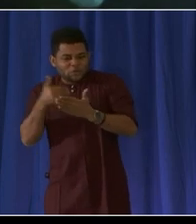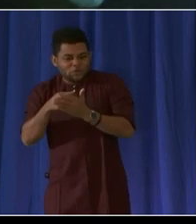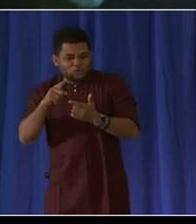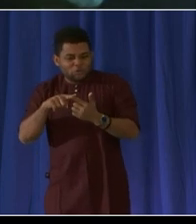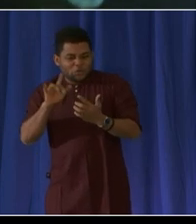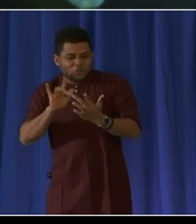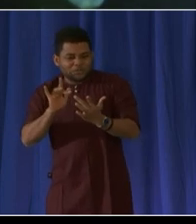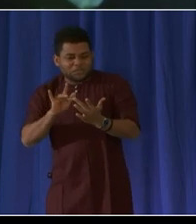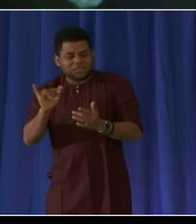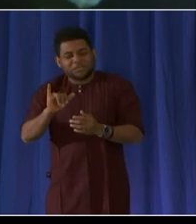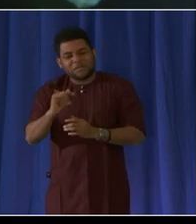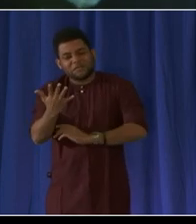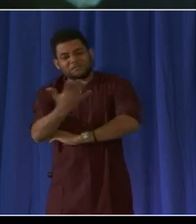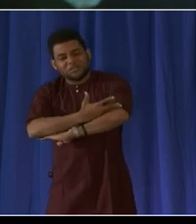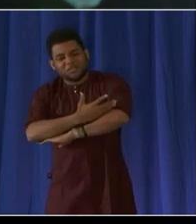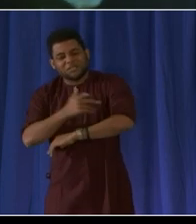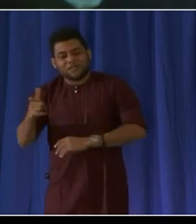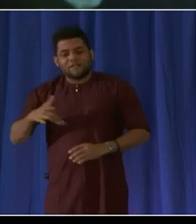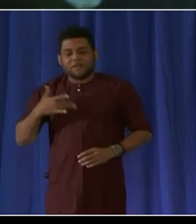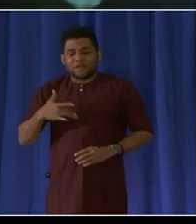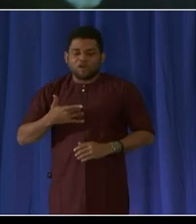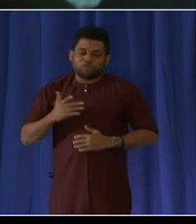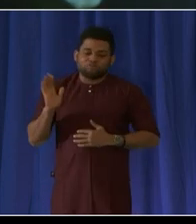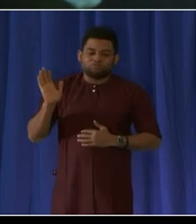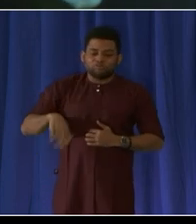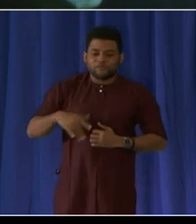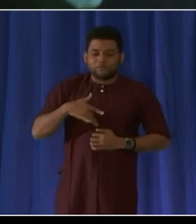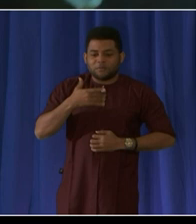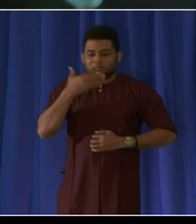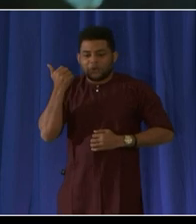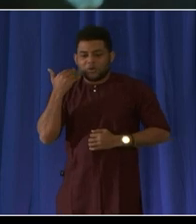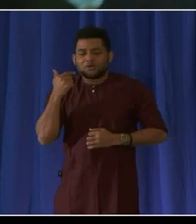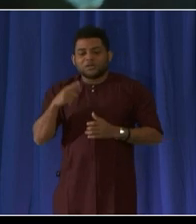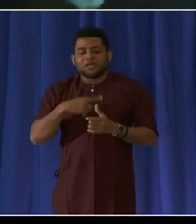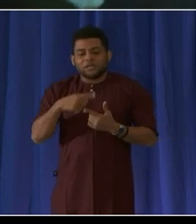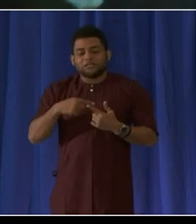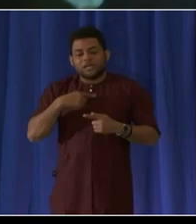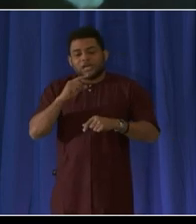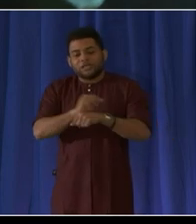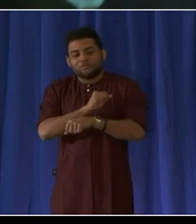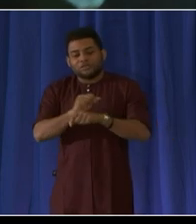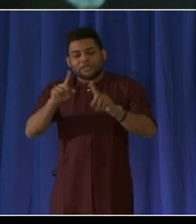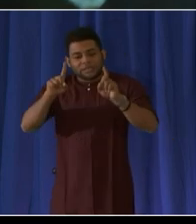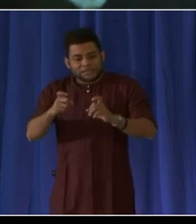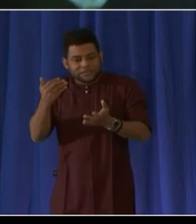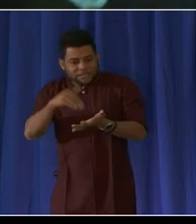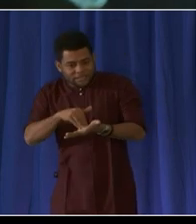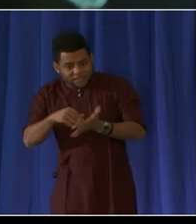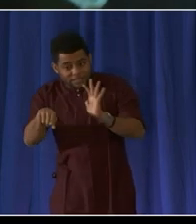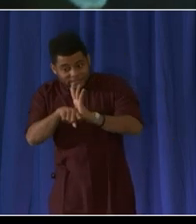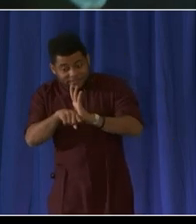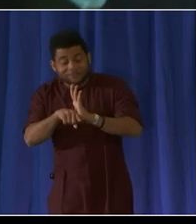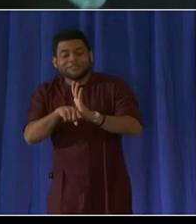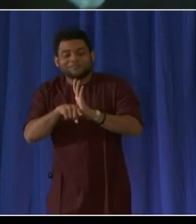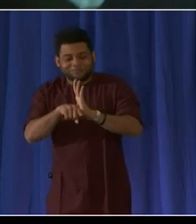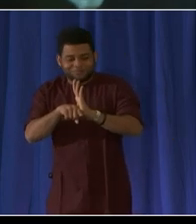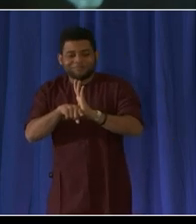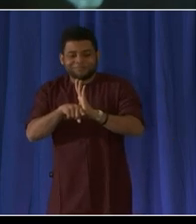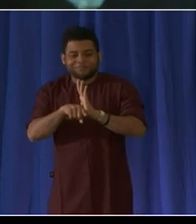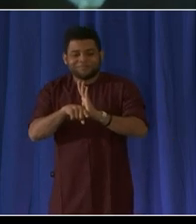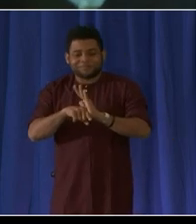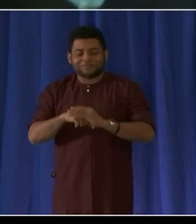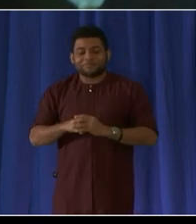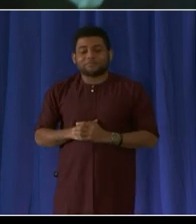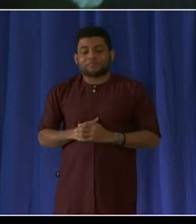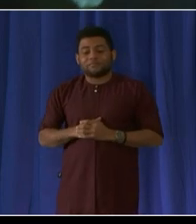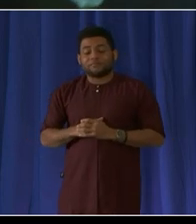contact. At that 5th day, beginning on day 5 or later, you could actually test out. You can now do this with a positive COVID